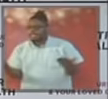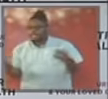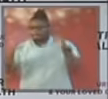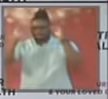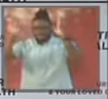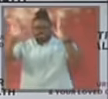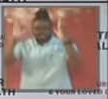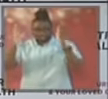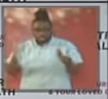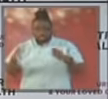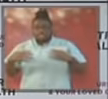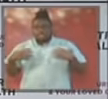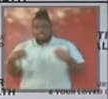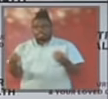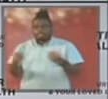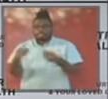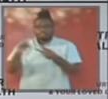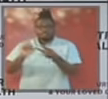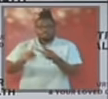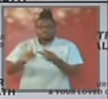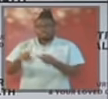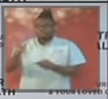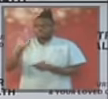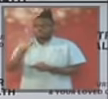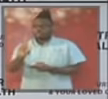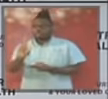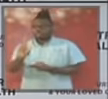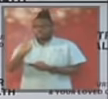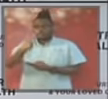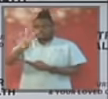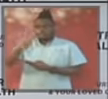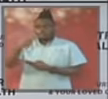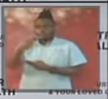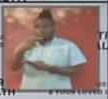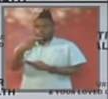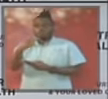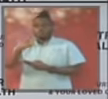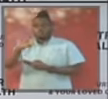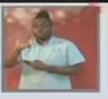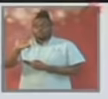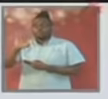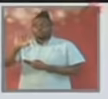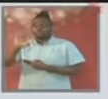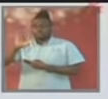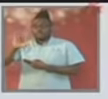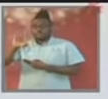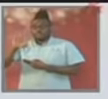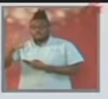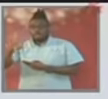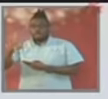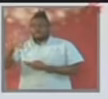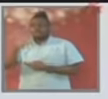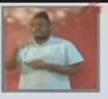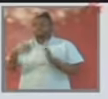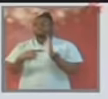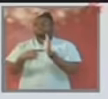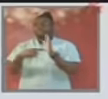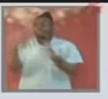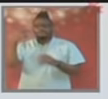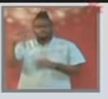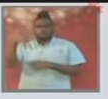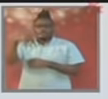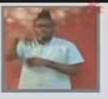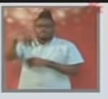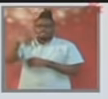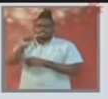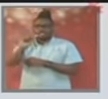Minister of Health, Dr. Erica Wheeler, PAHO WHO Country Representative for Trinidad and Tobago and the Dutch